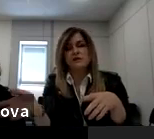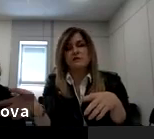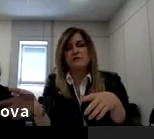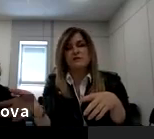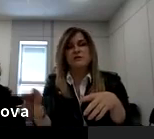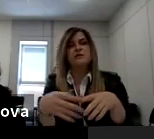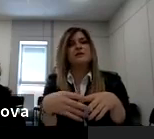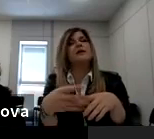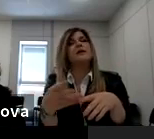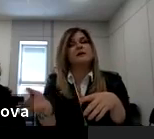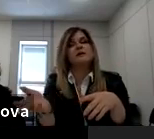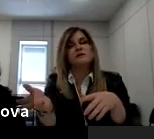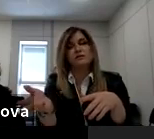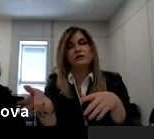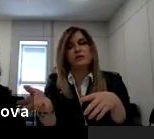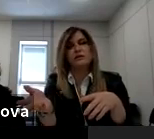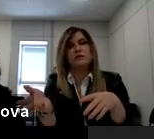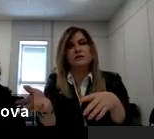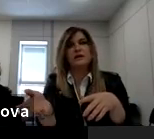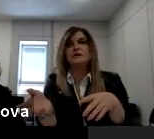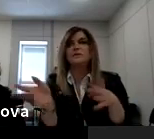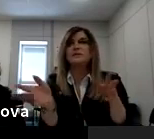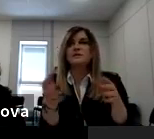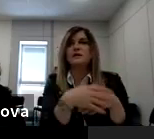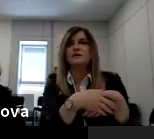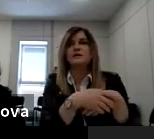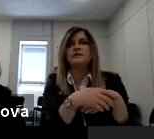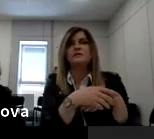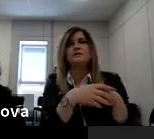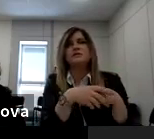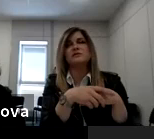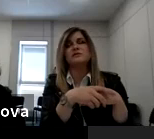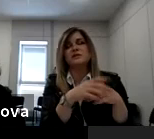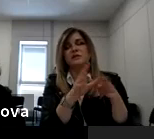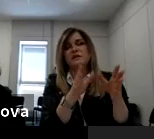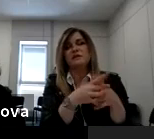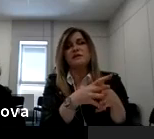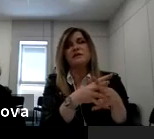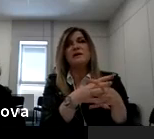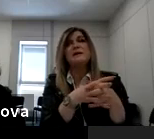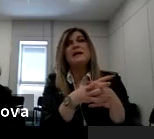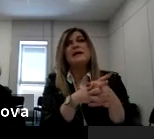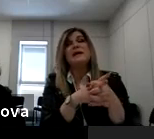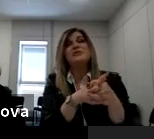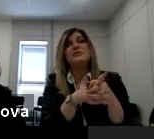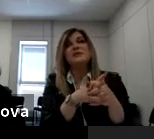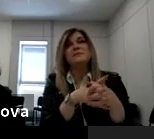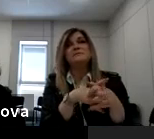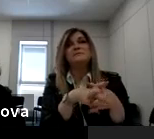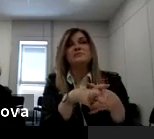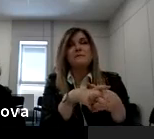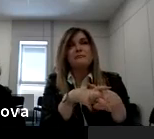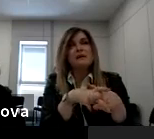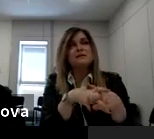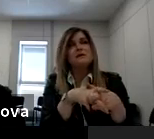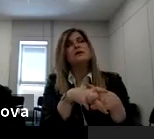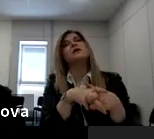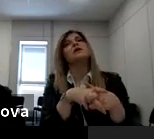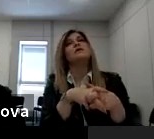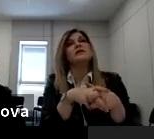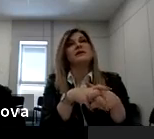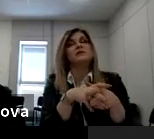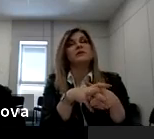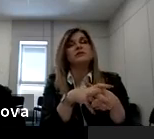longer is the fixture, the harder is to work with it on site, but it's another, it's already another theme. Actually, yeah.